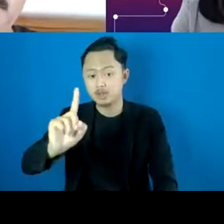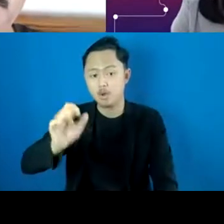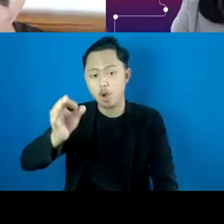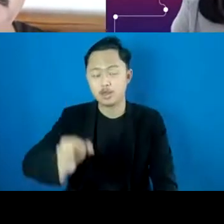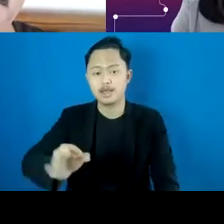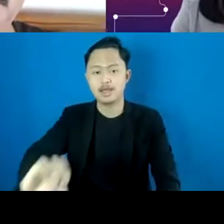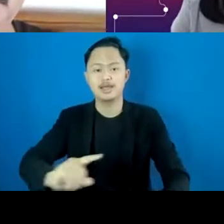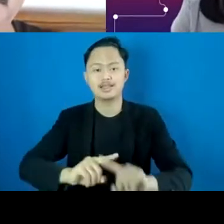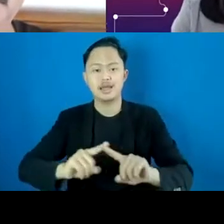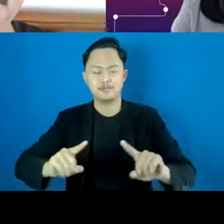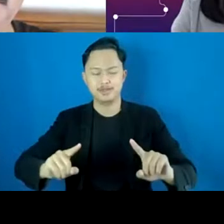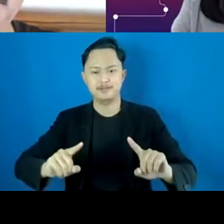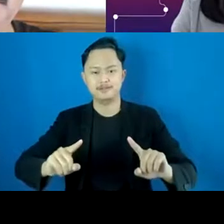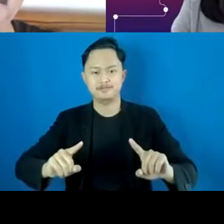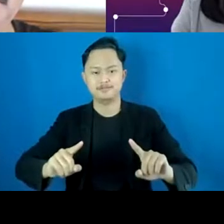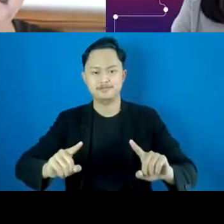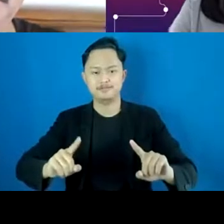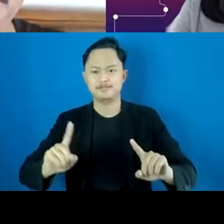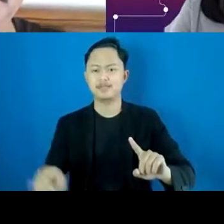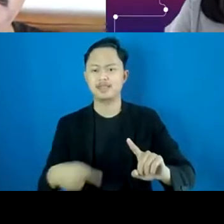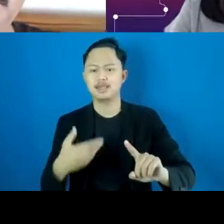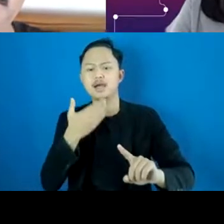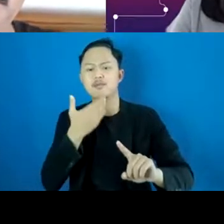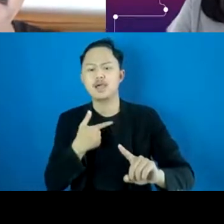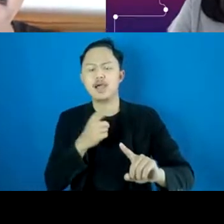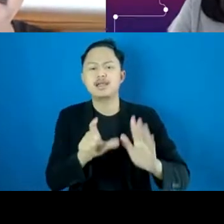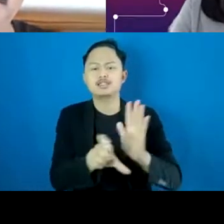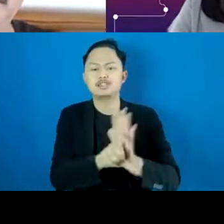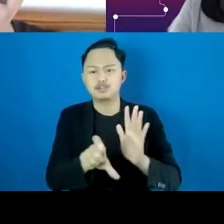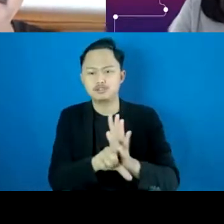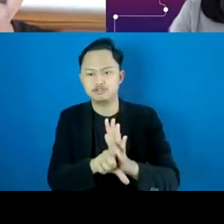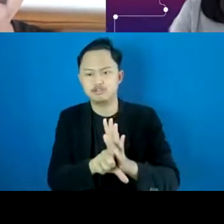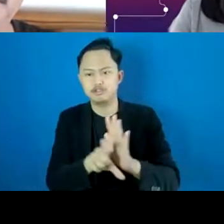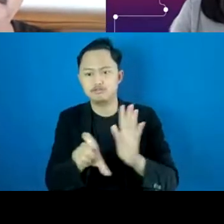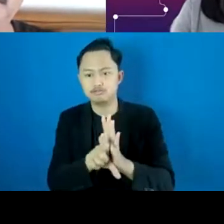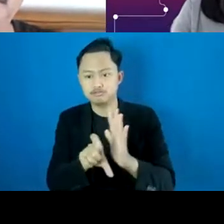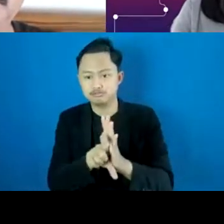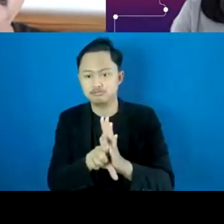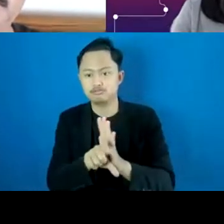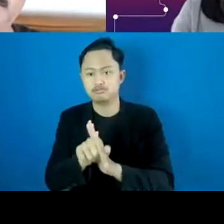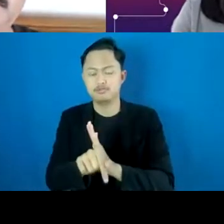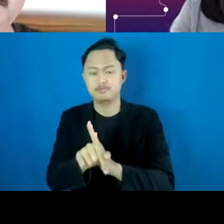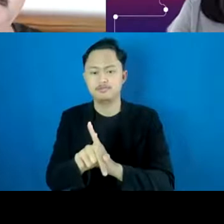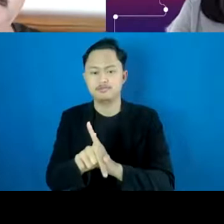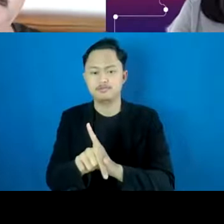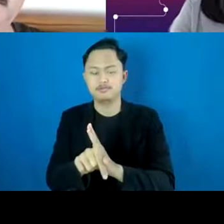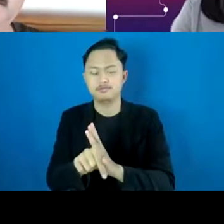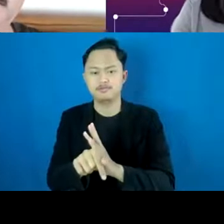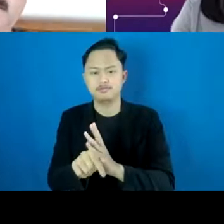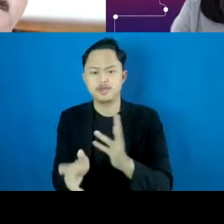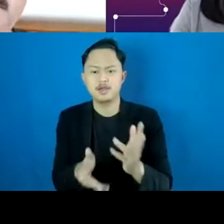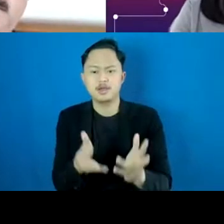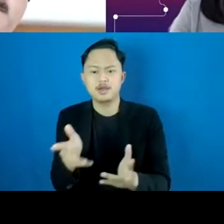But we do have examples of this happening at least in Shenzhen, China, where you